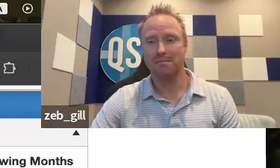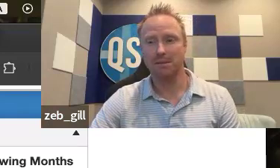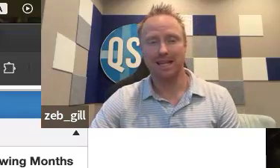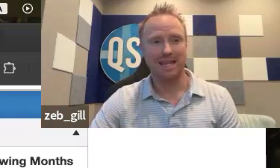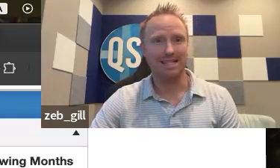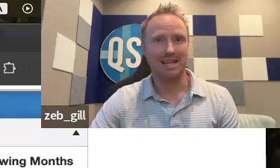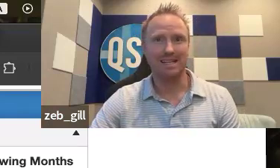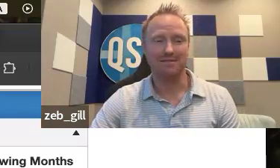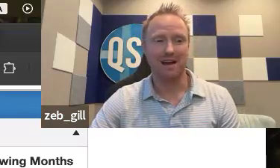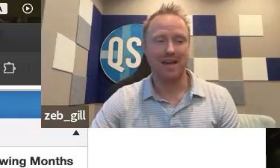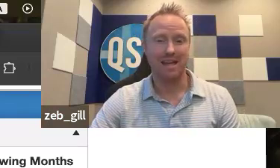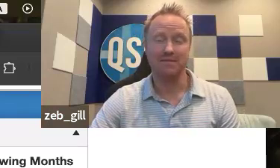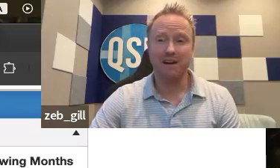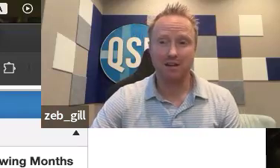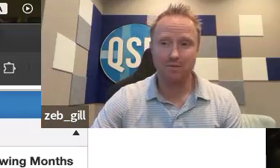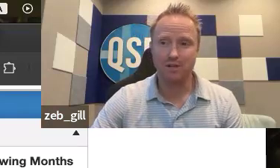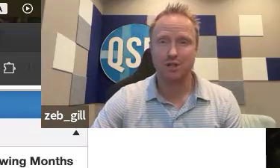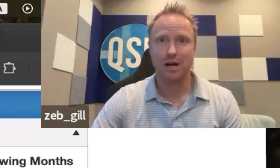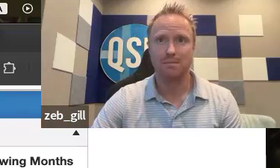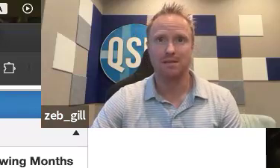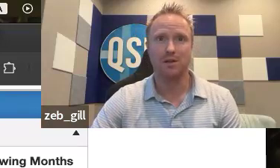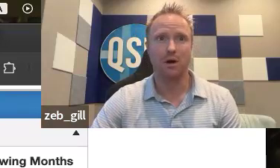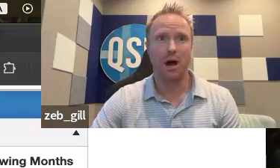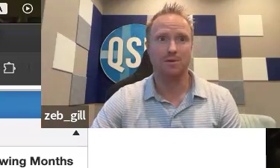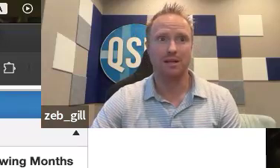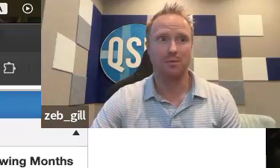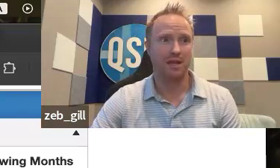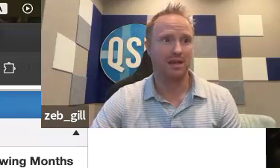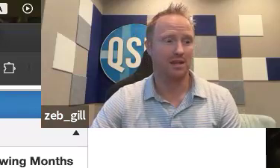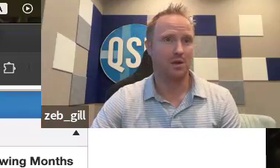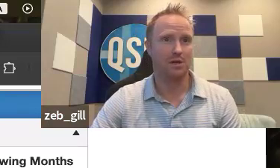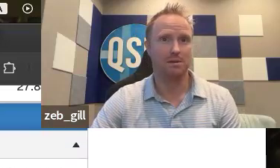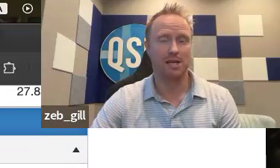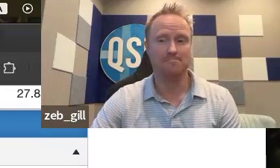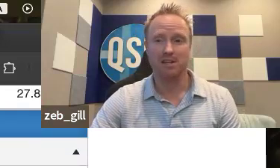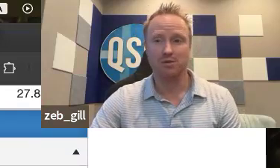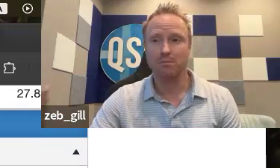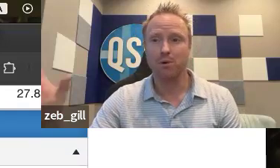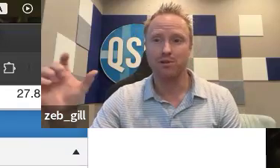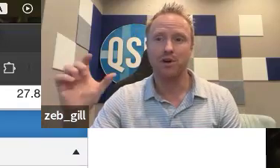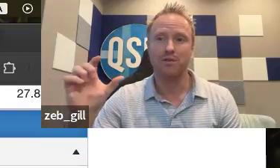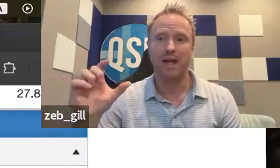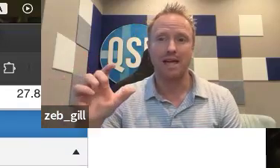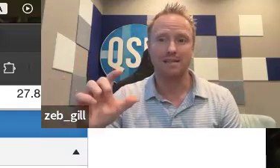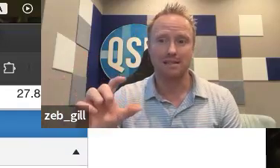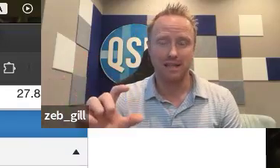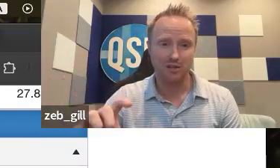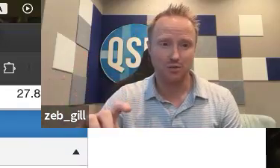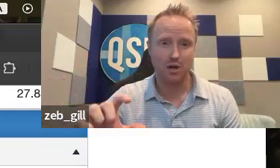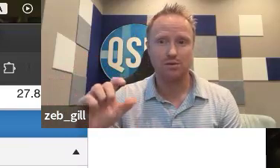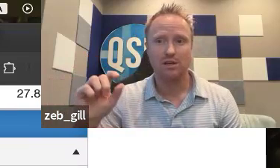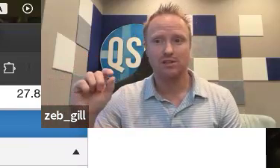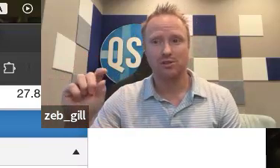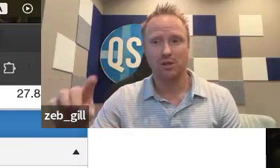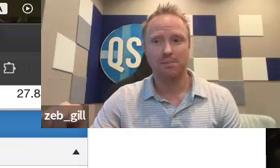So being able to easily identify that and even find coverage is another option within QSP. It's really important to know that as the